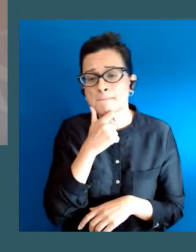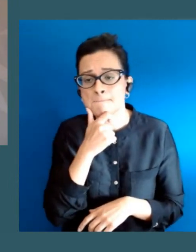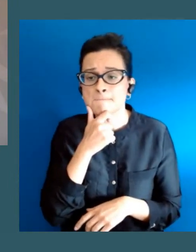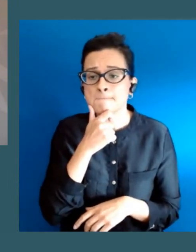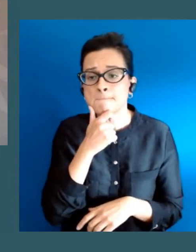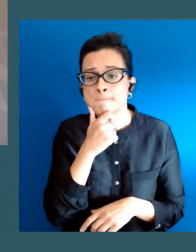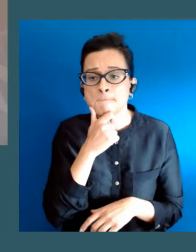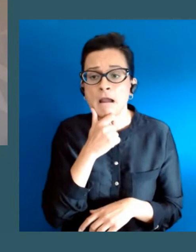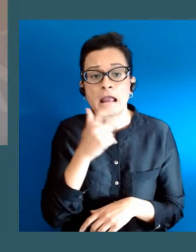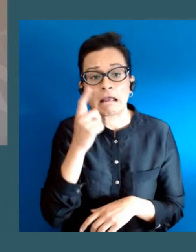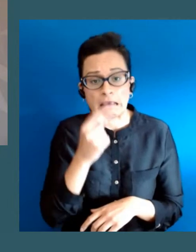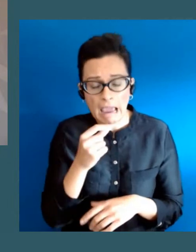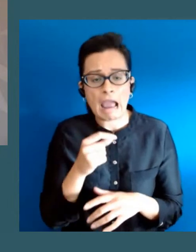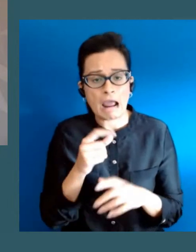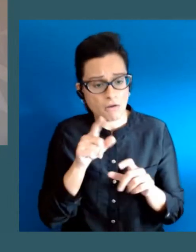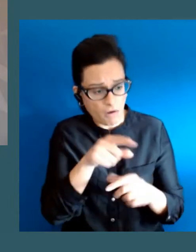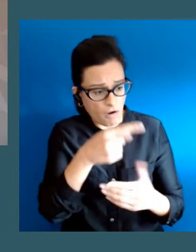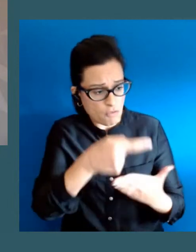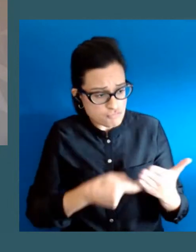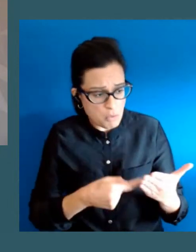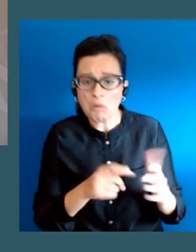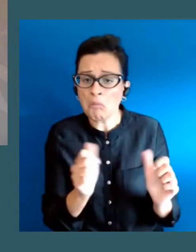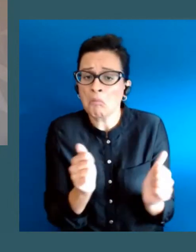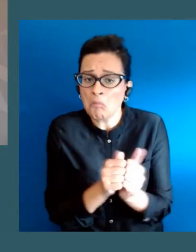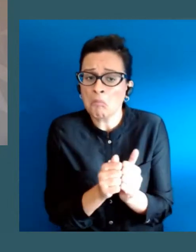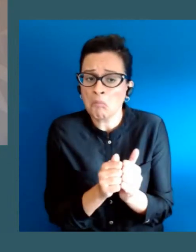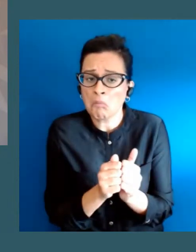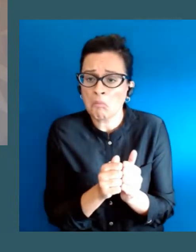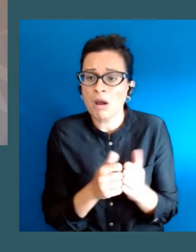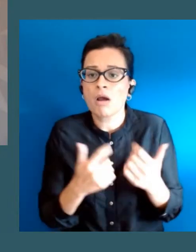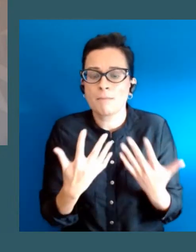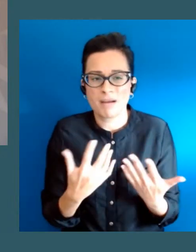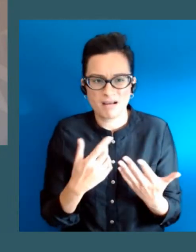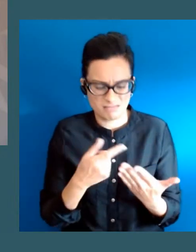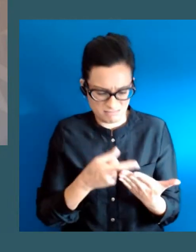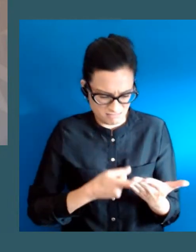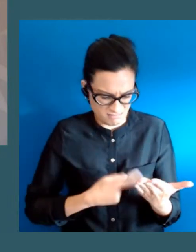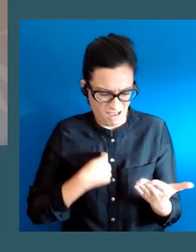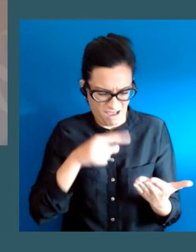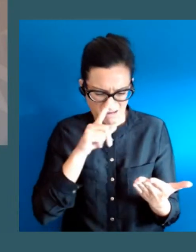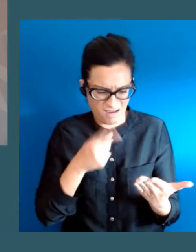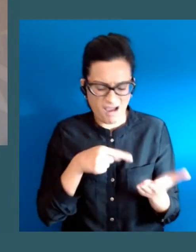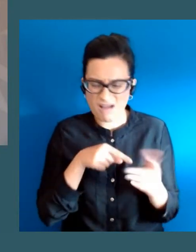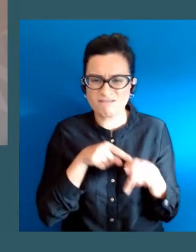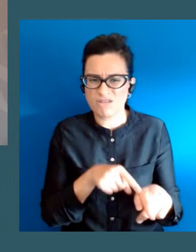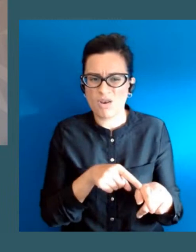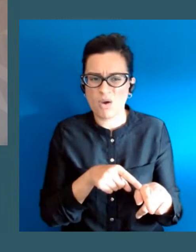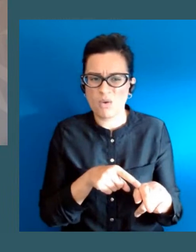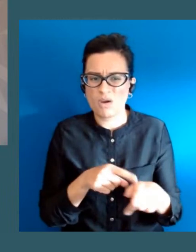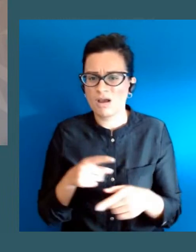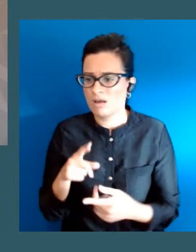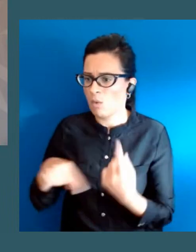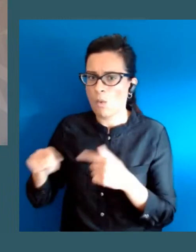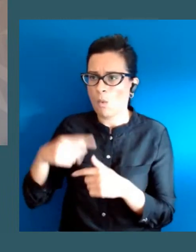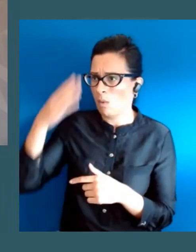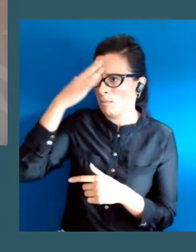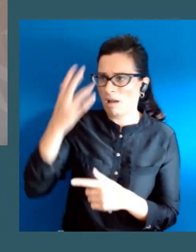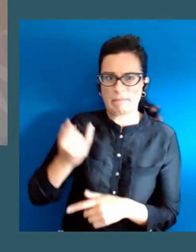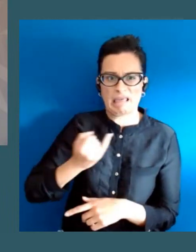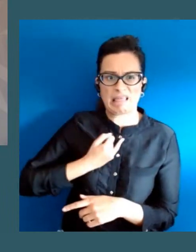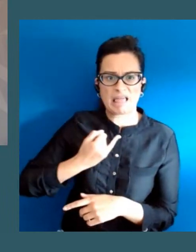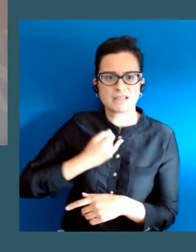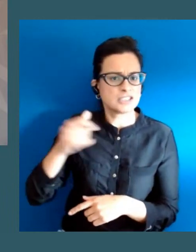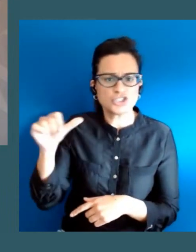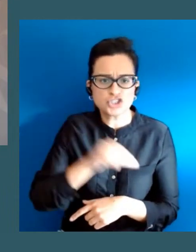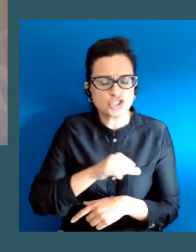comply with that. But for those that can't, I don't think any mother should be made to feel guilty for their choice,